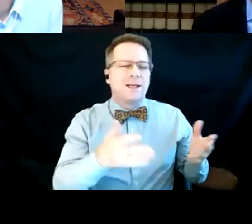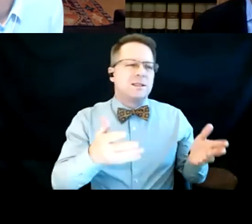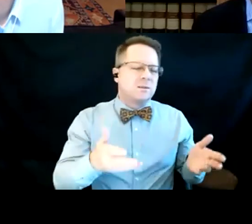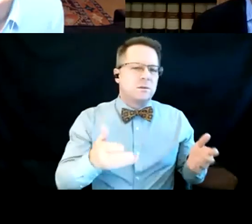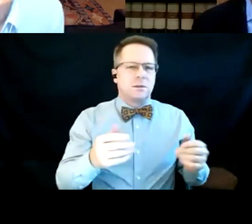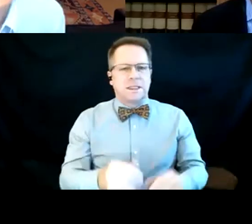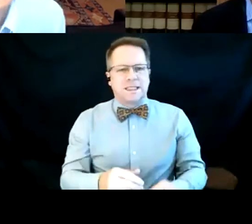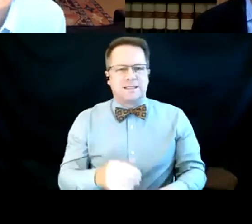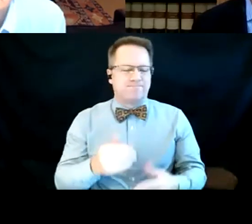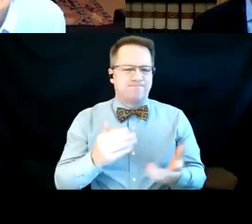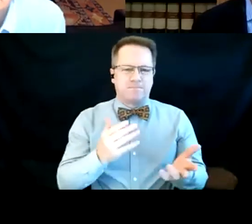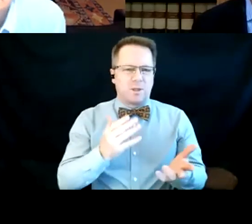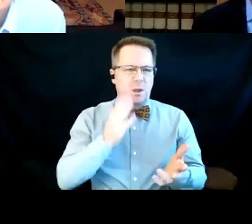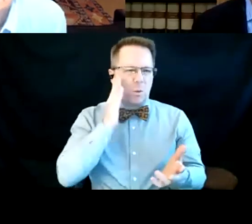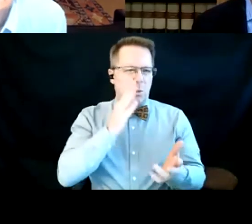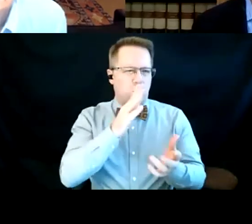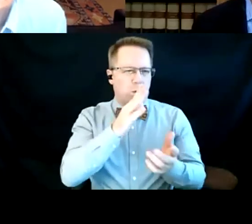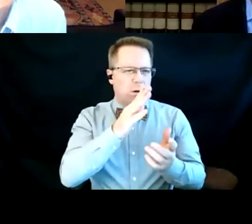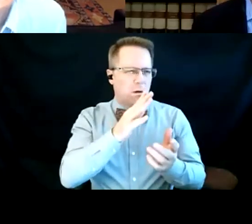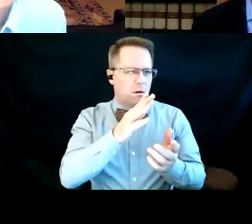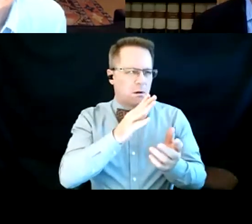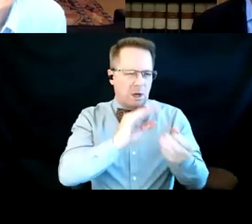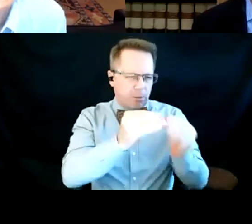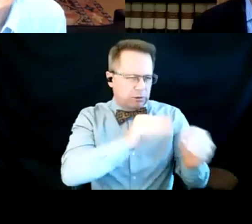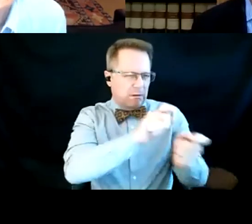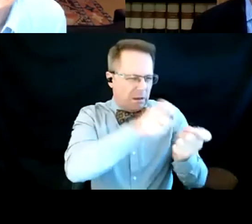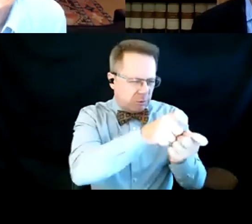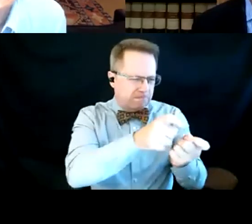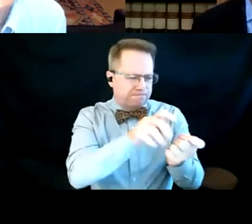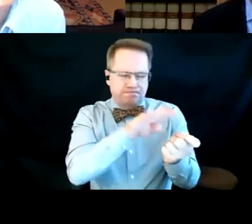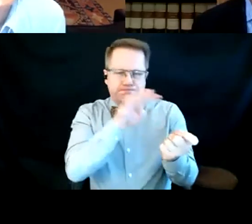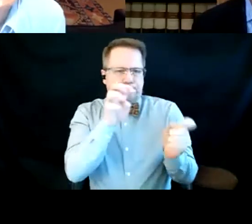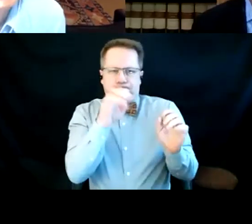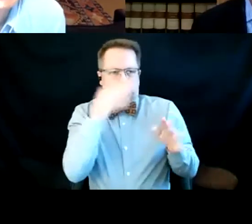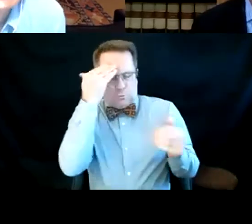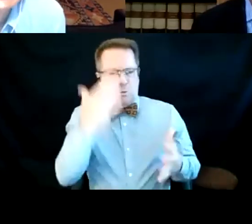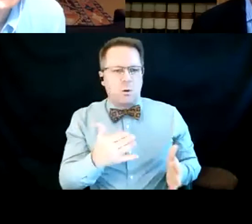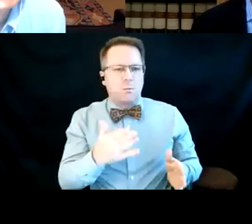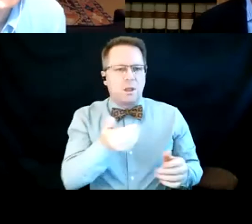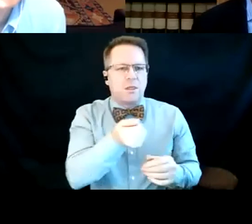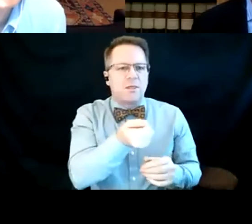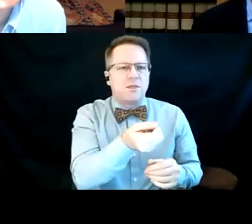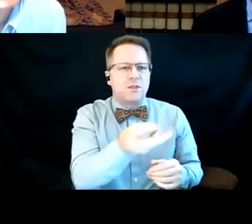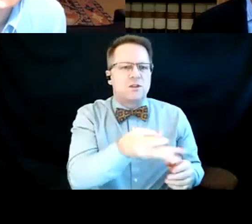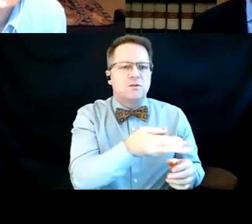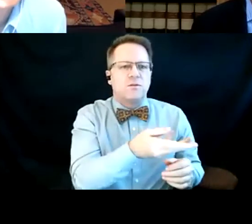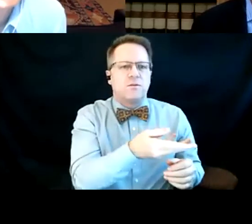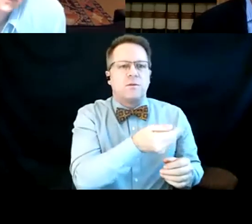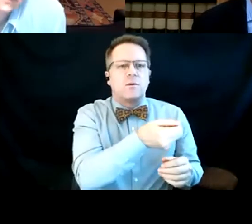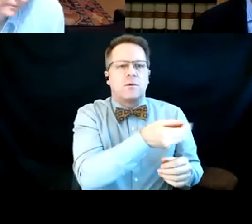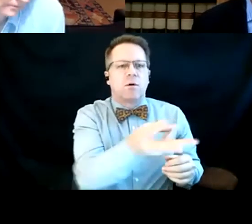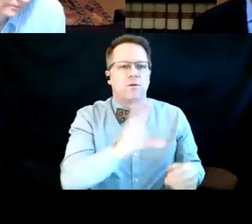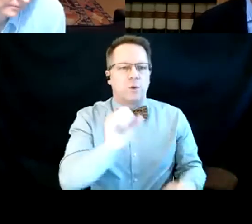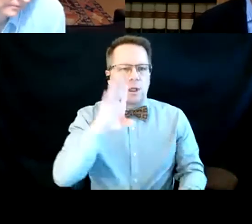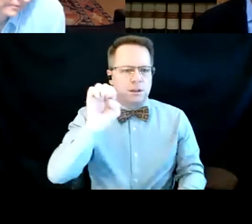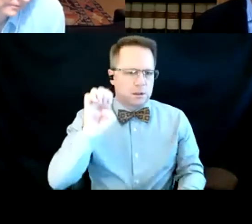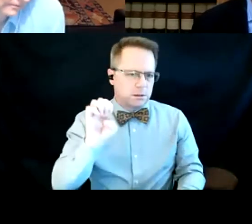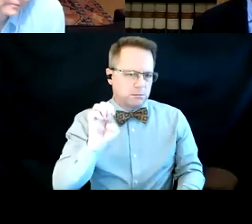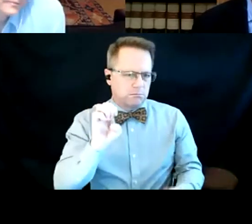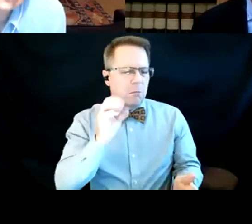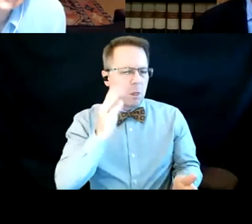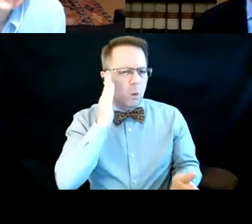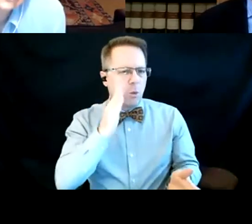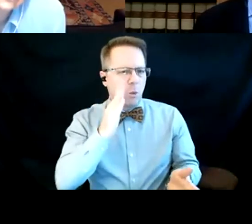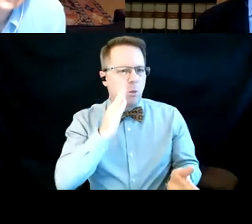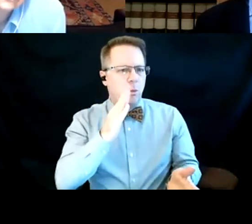what kind of accuracy issues there might be. And there are a few cases, that would seek to address that. Our case doesn't deal